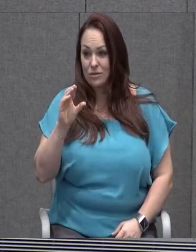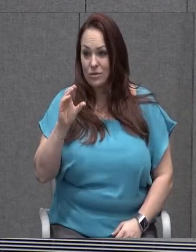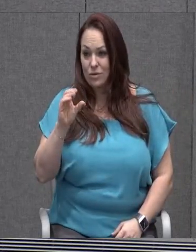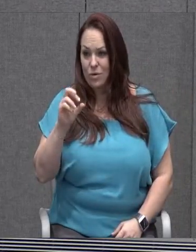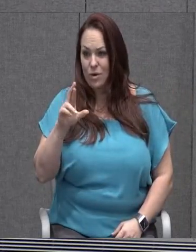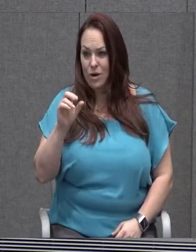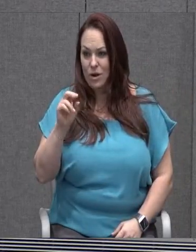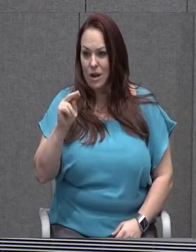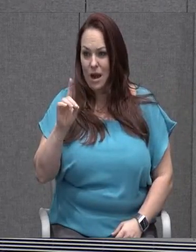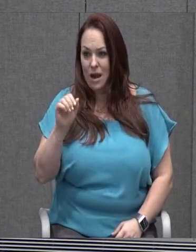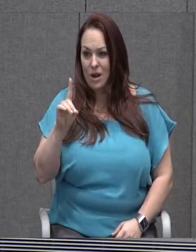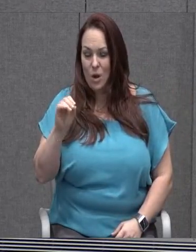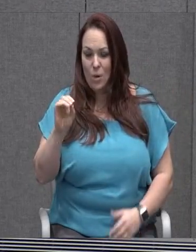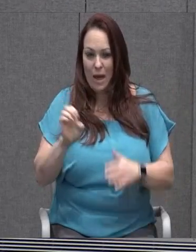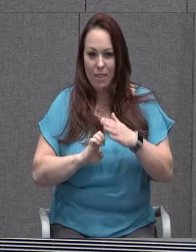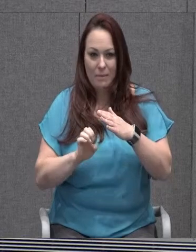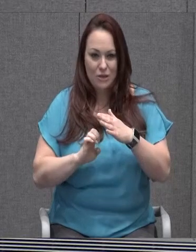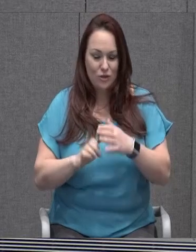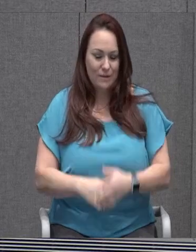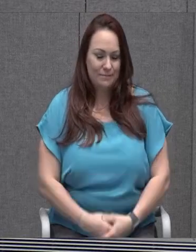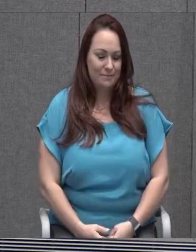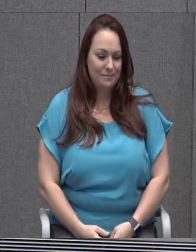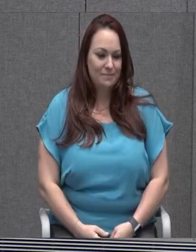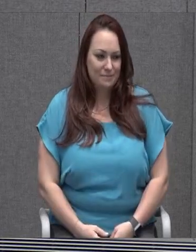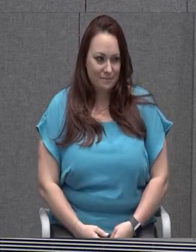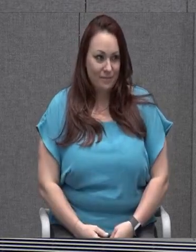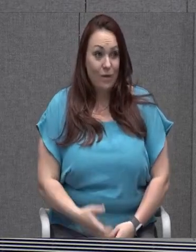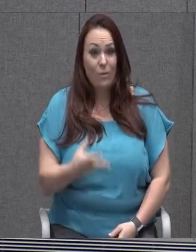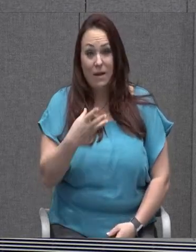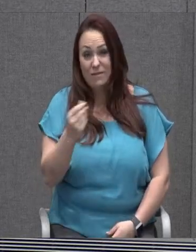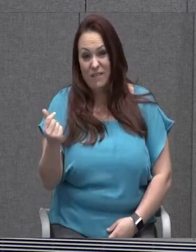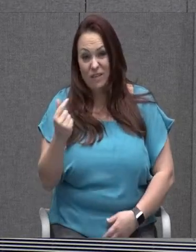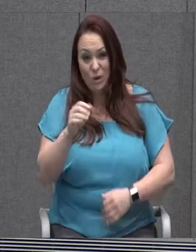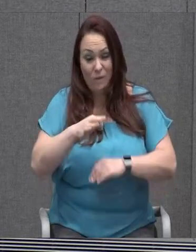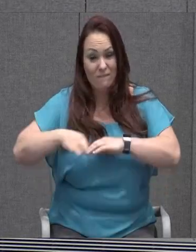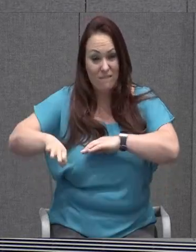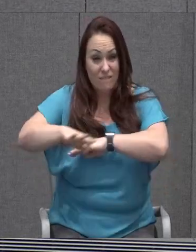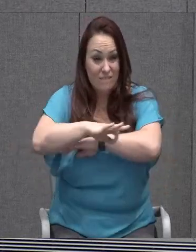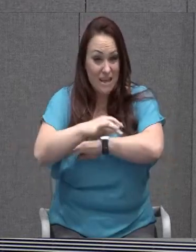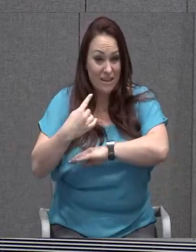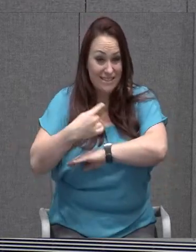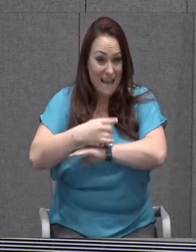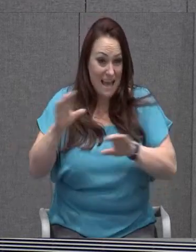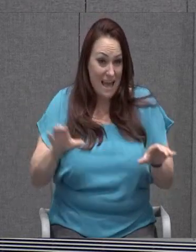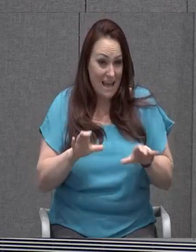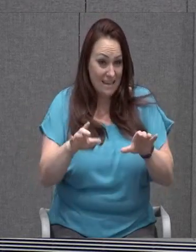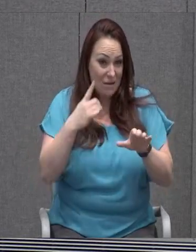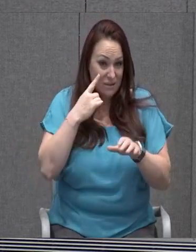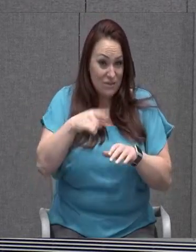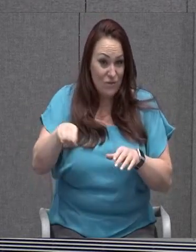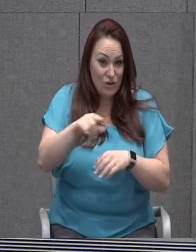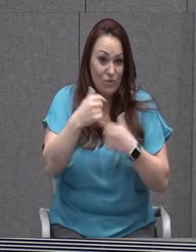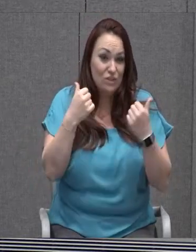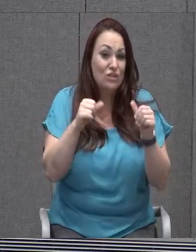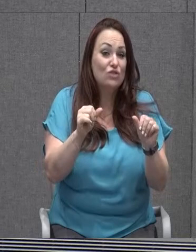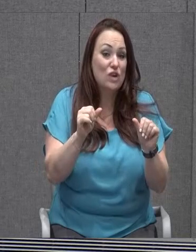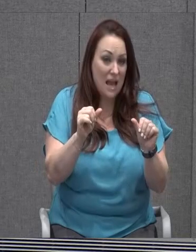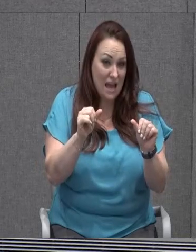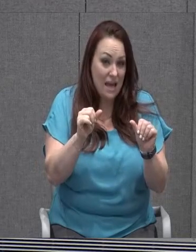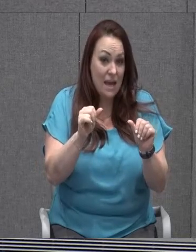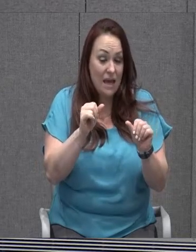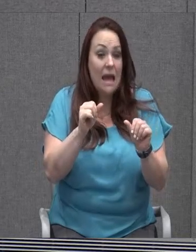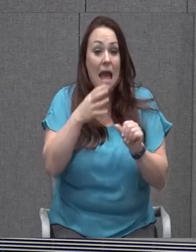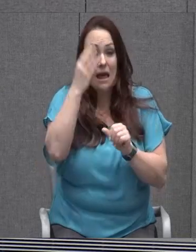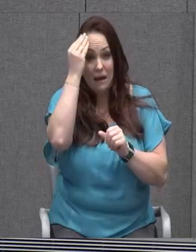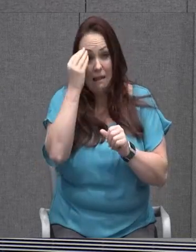more field day activities for you all to try. Mine, I've got 2, okay? They involve cups. So if you